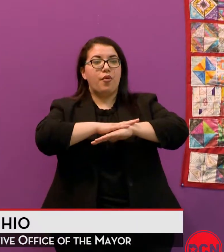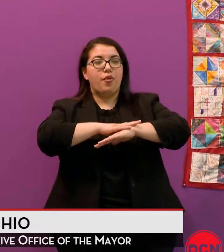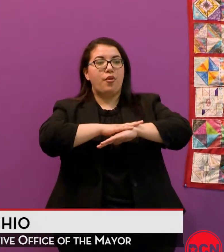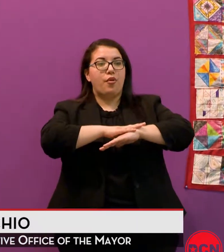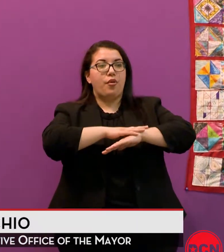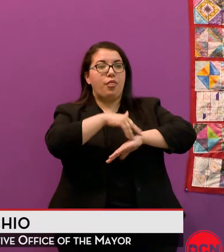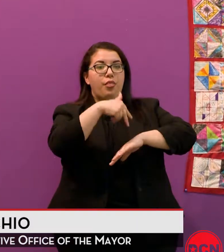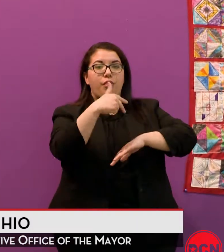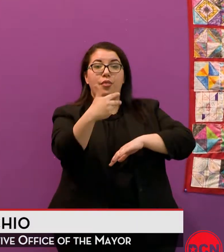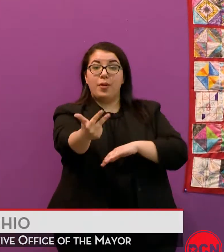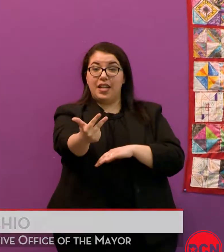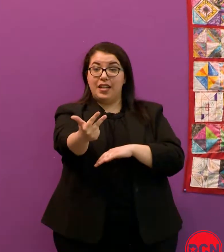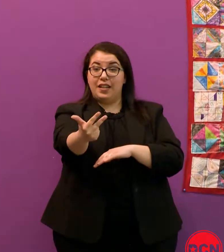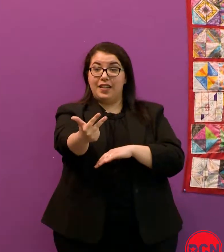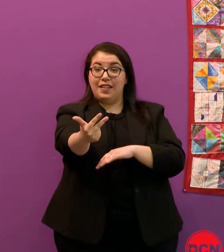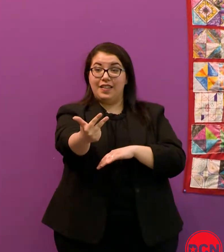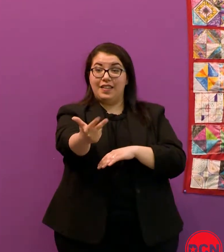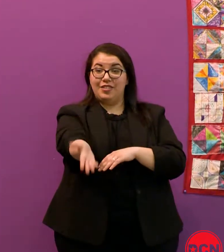3.